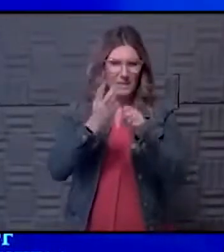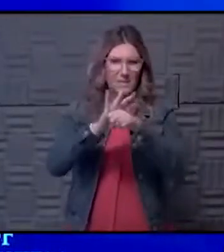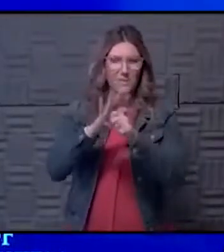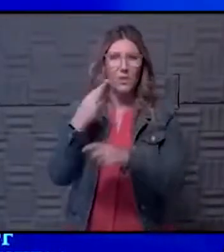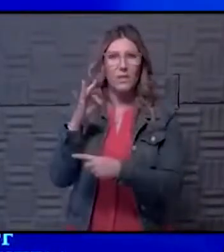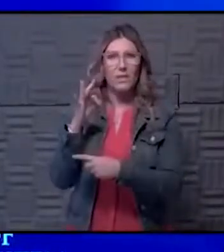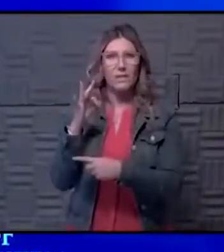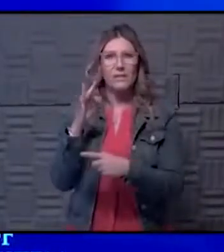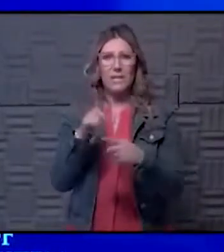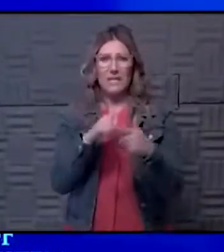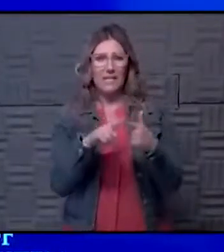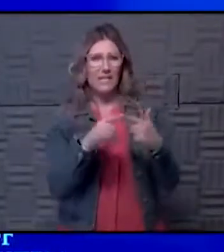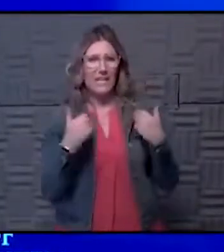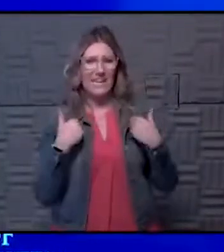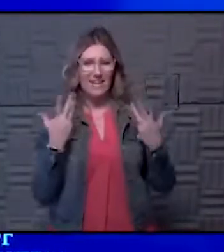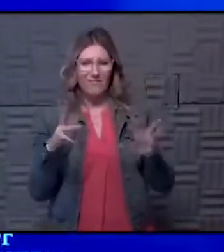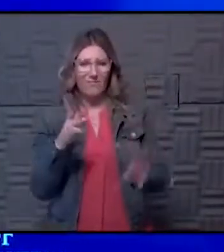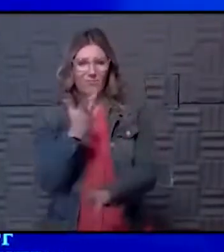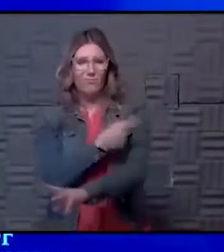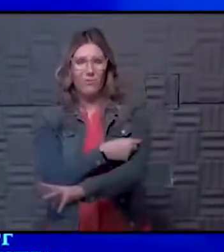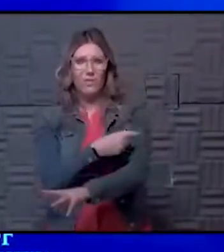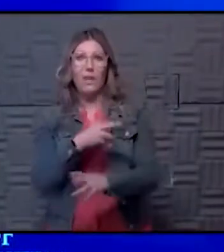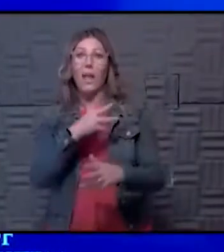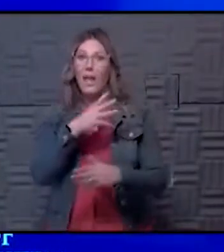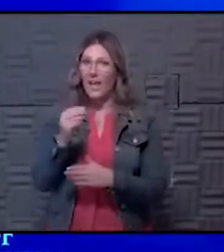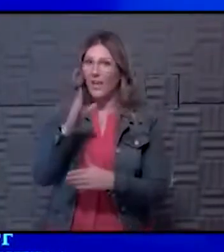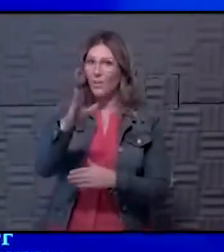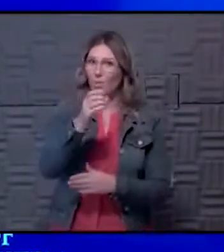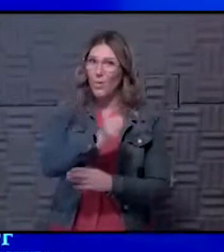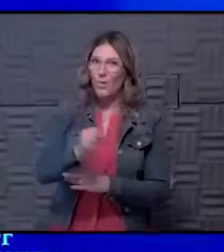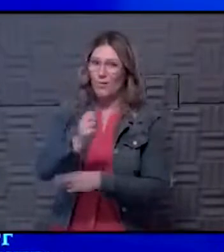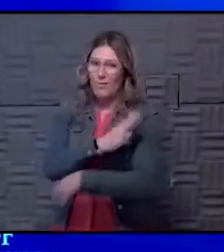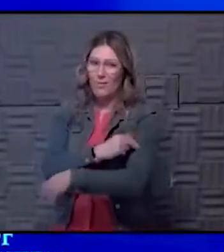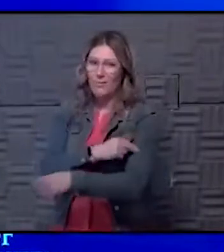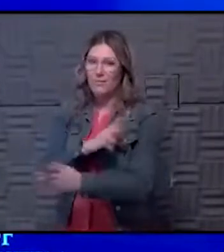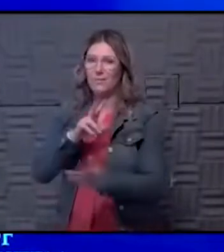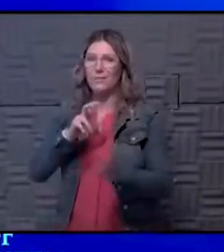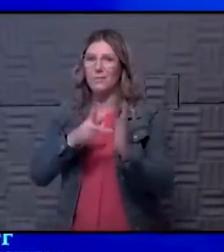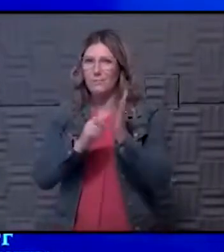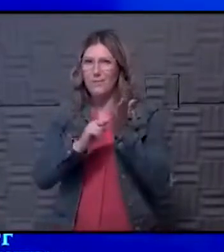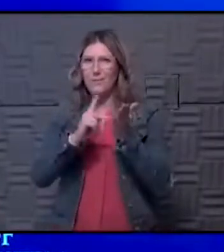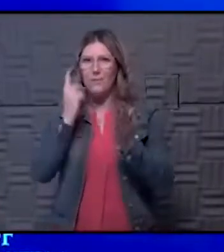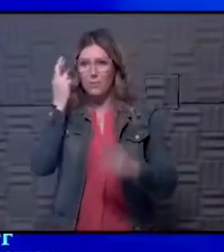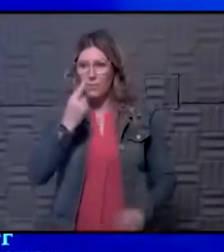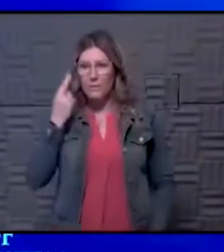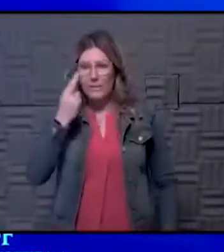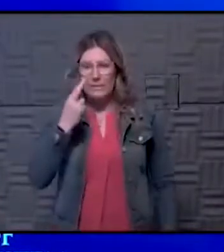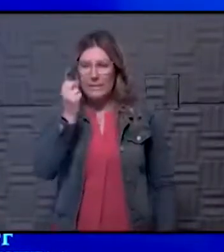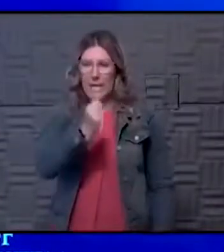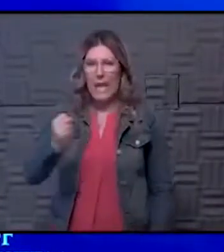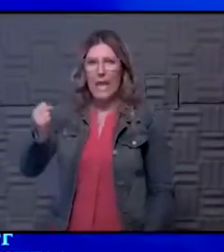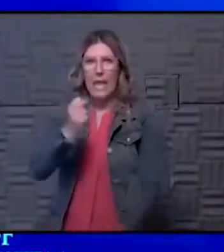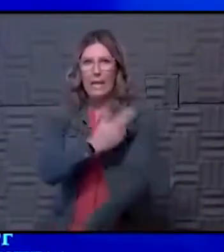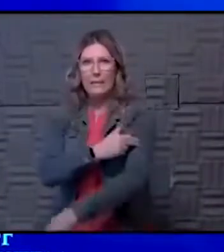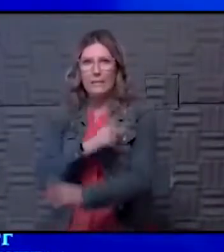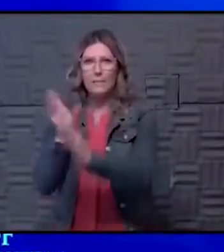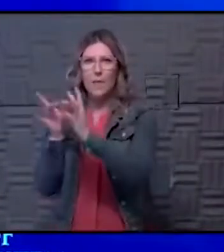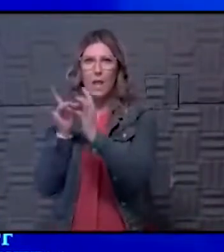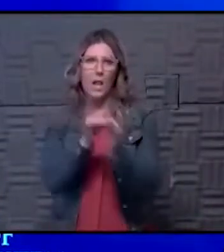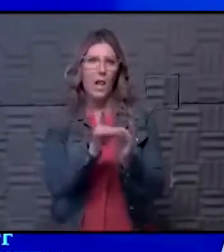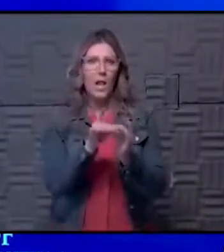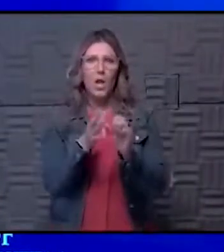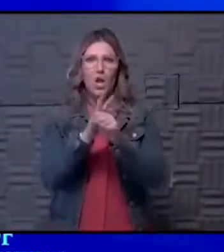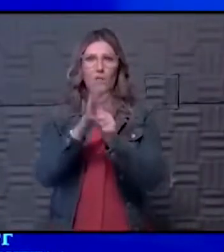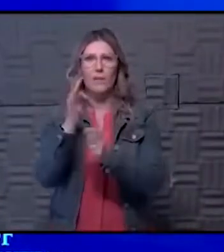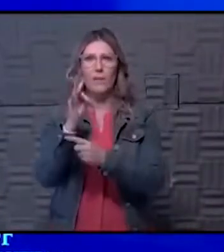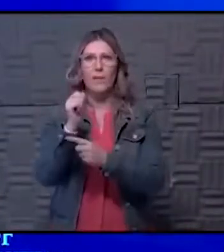COVID-19 and you've had a vaccine and you're hospitalized, does the reason for hospitalization link at all to COVID-19